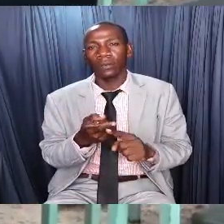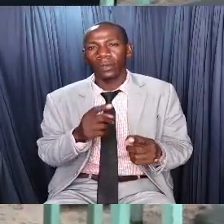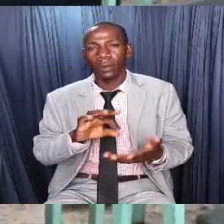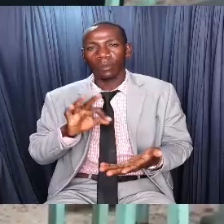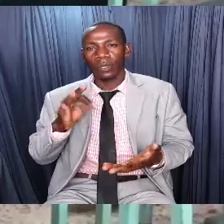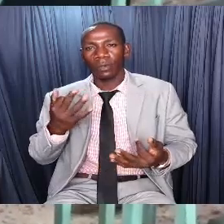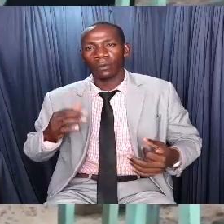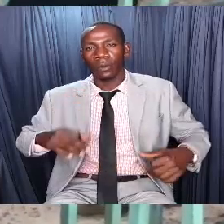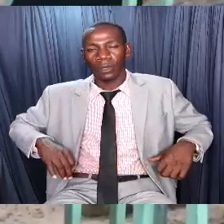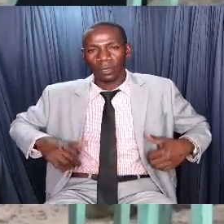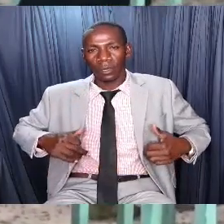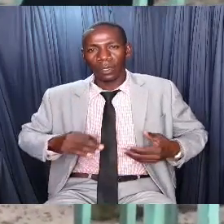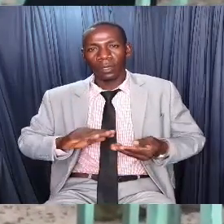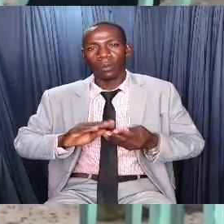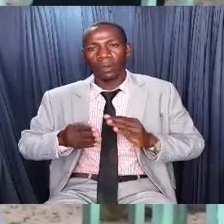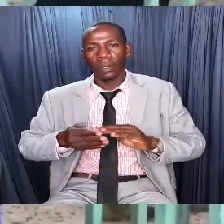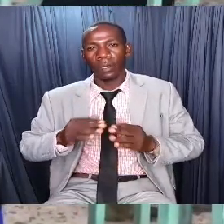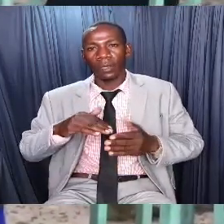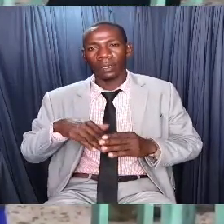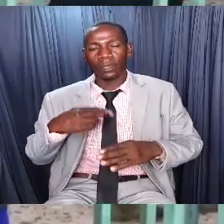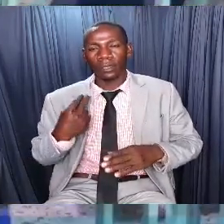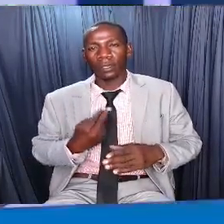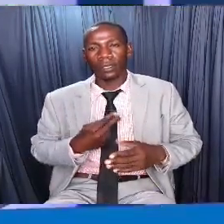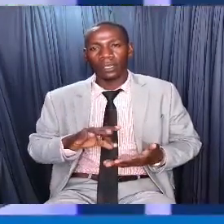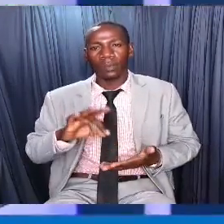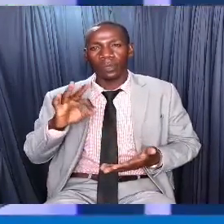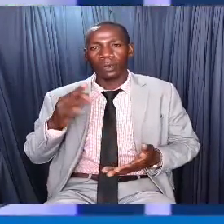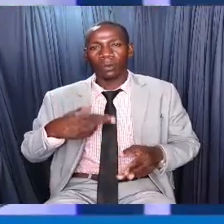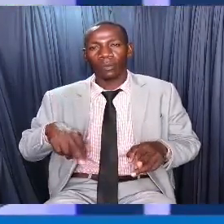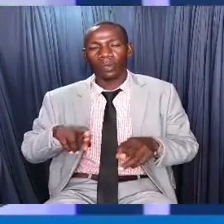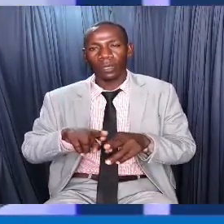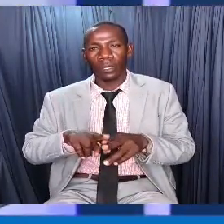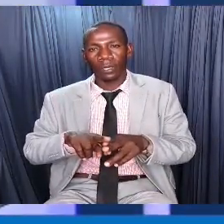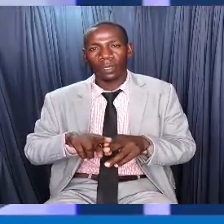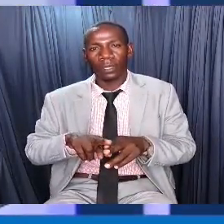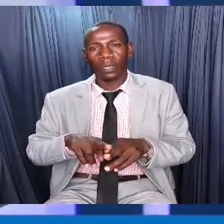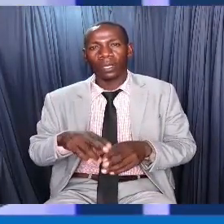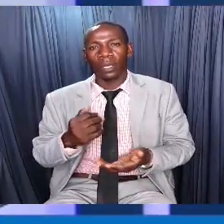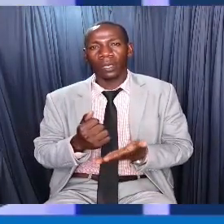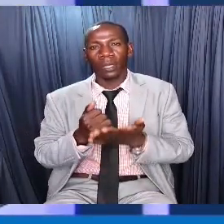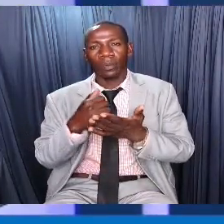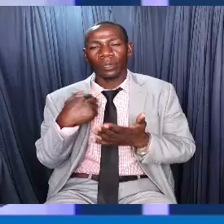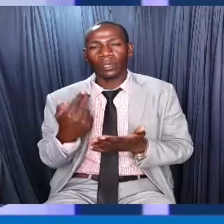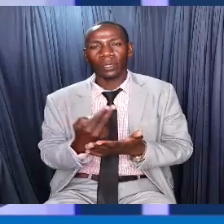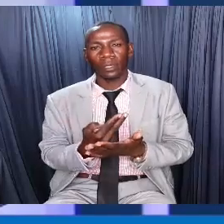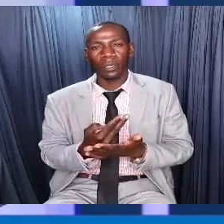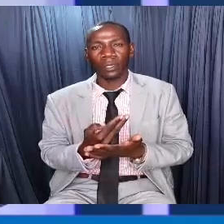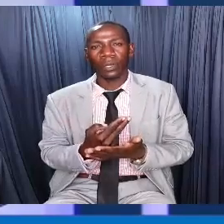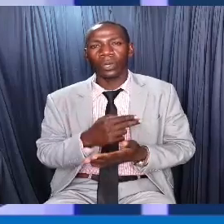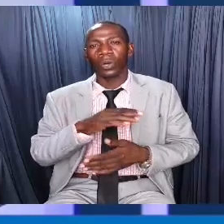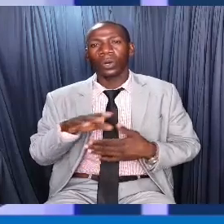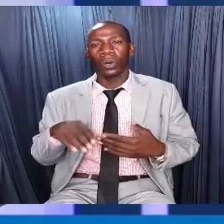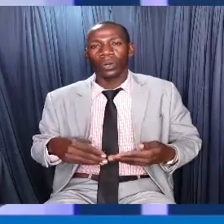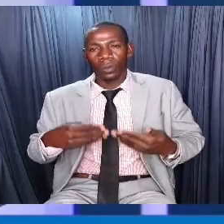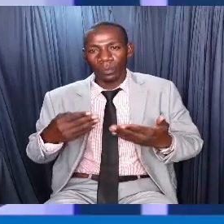kiburi. Spirit of pride. Atuumbie. And create in us. Roho ya toba. The spirit of repentance. Na atujalie. And enable us. Wale wote